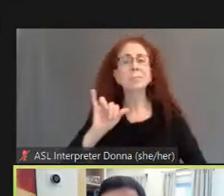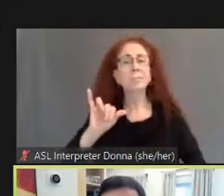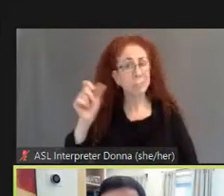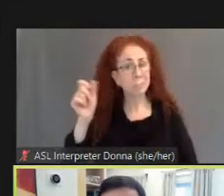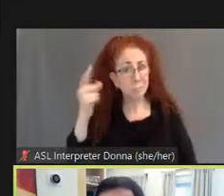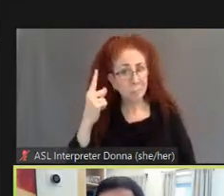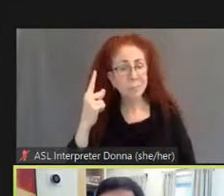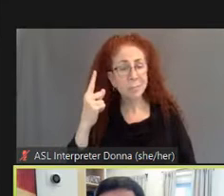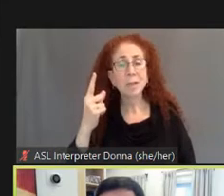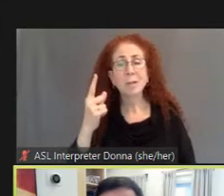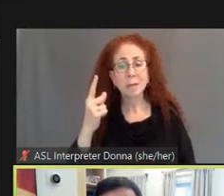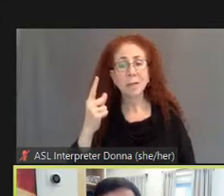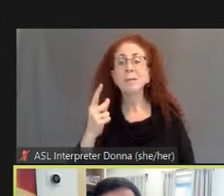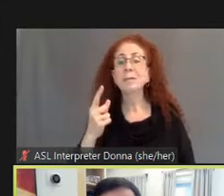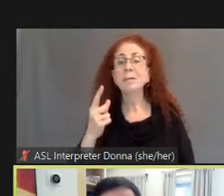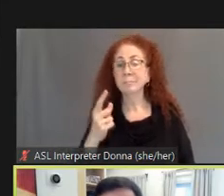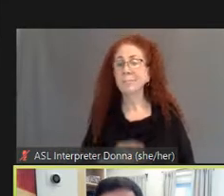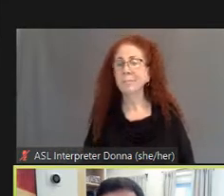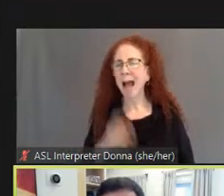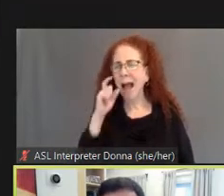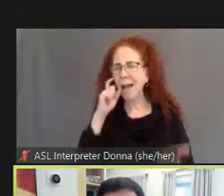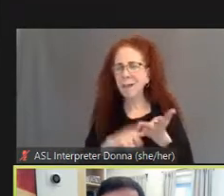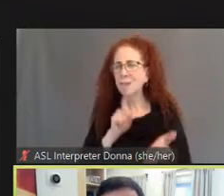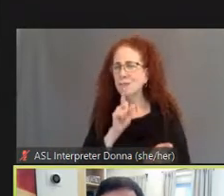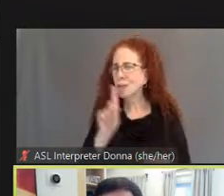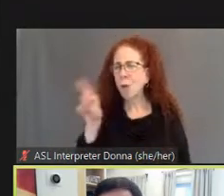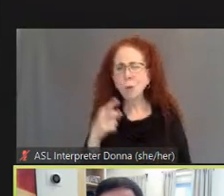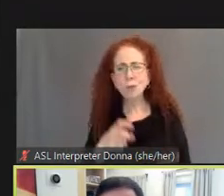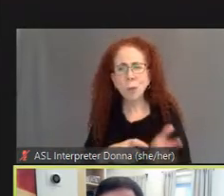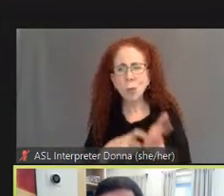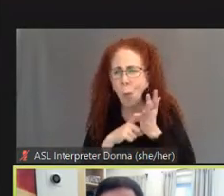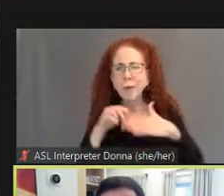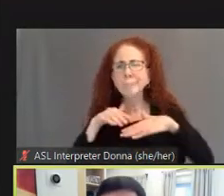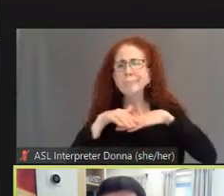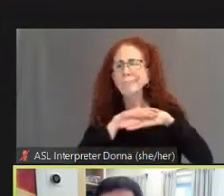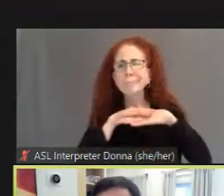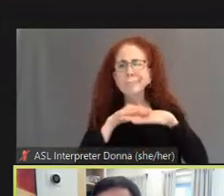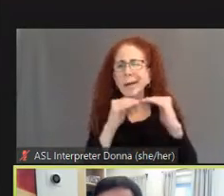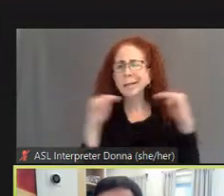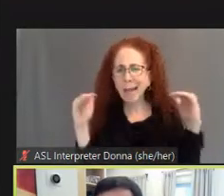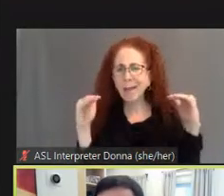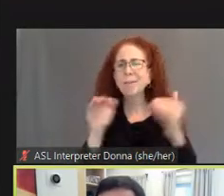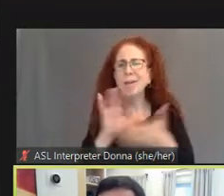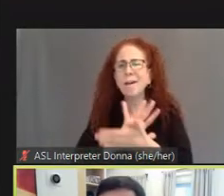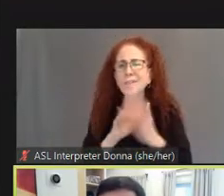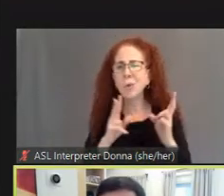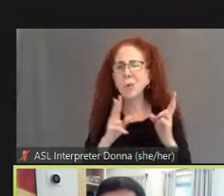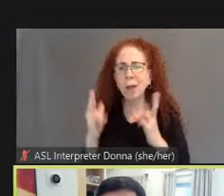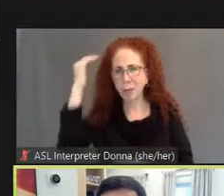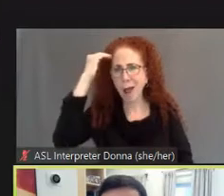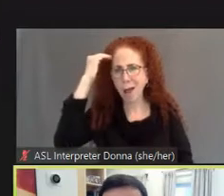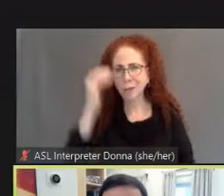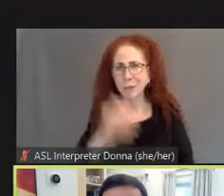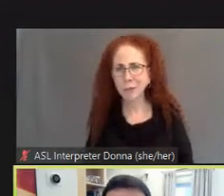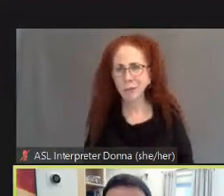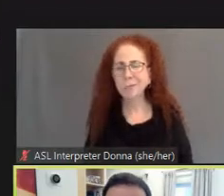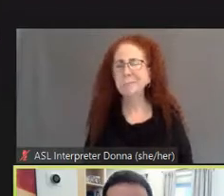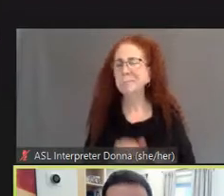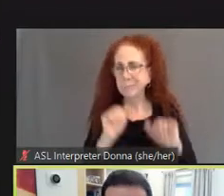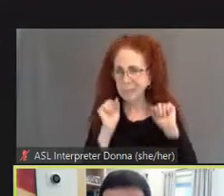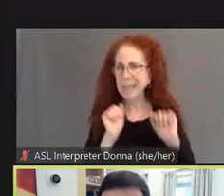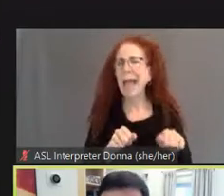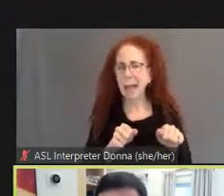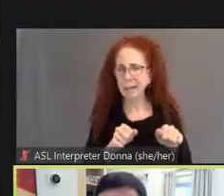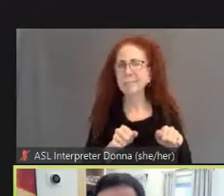that I found that it's only really required a very beginner level of video editing knowledge to be able